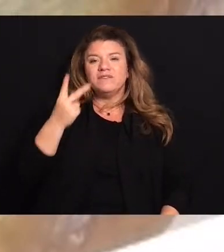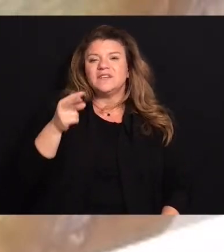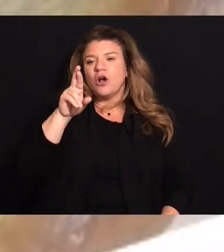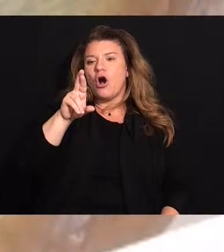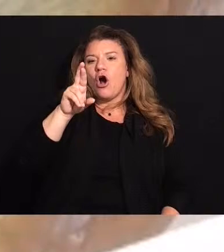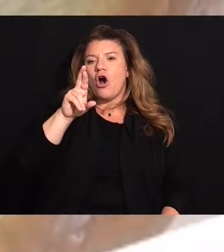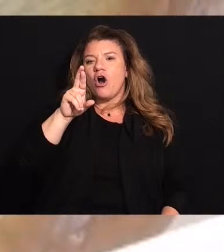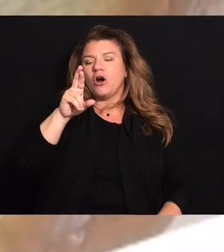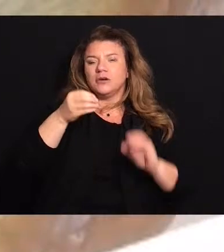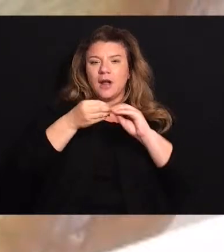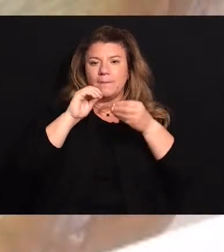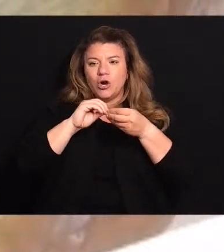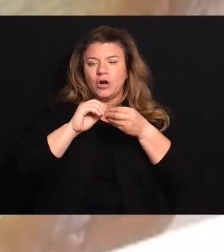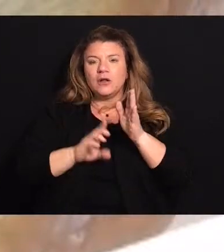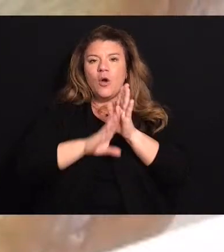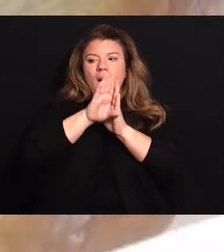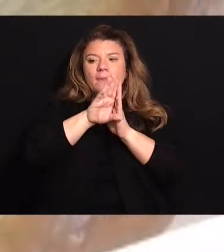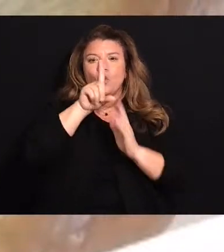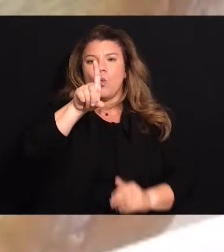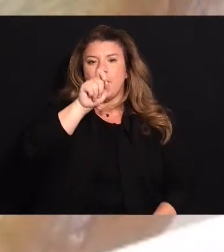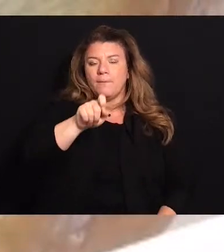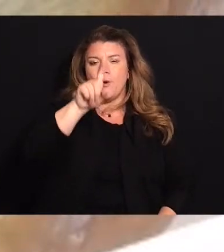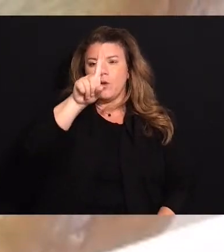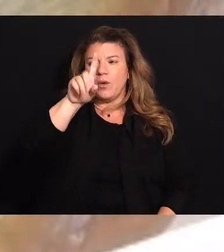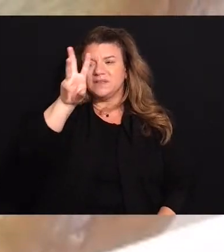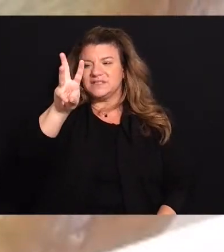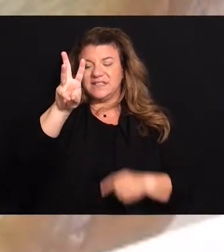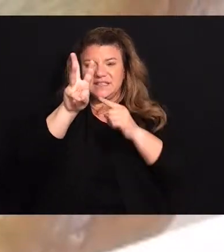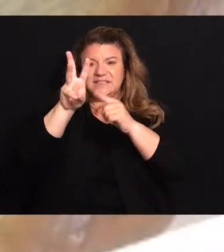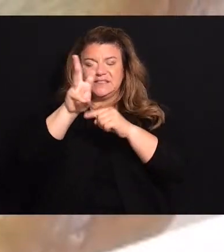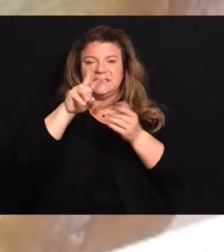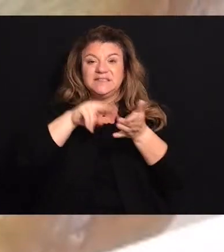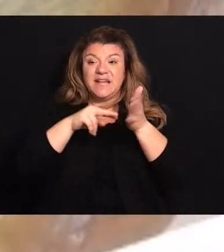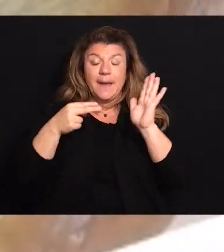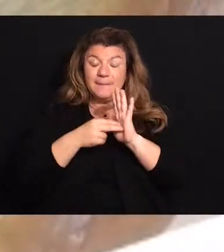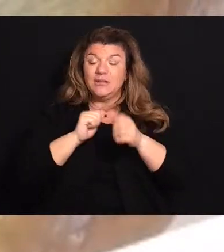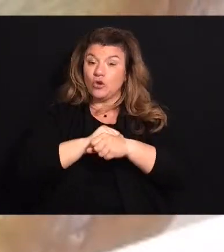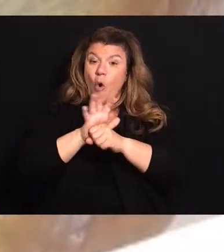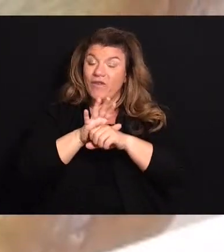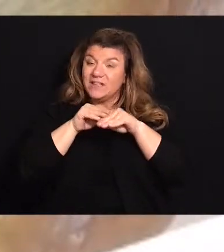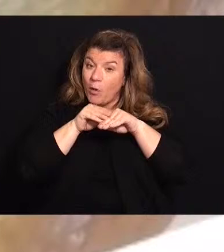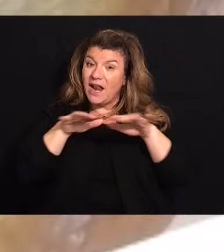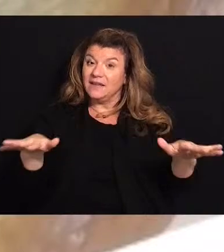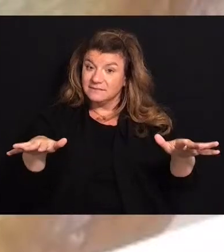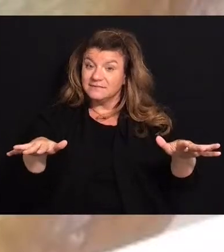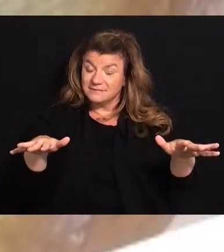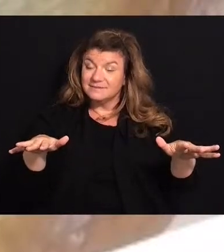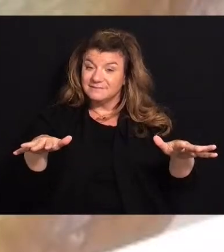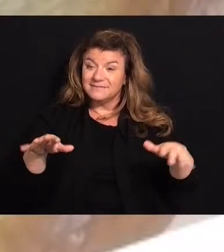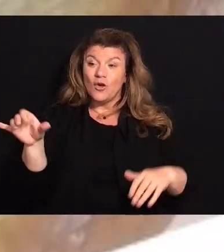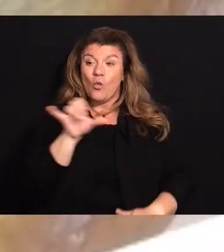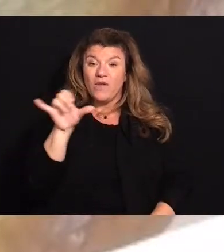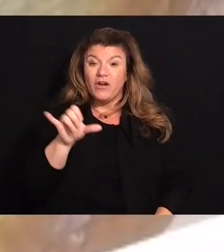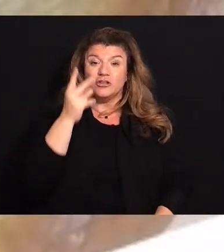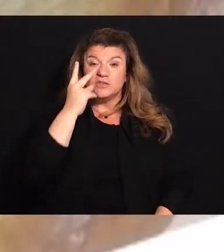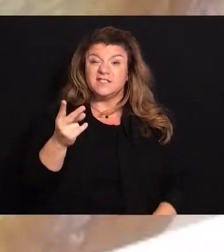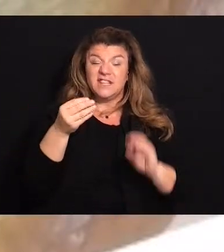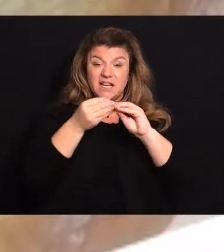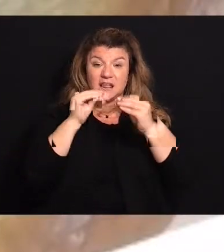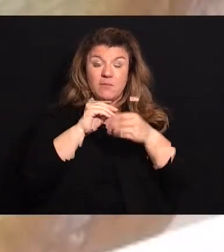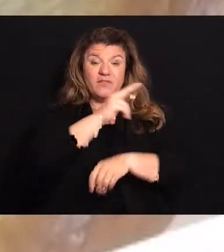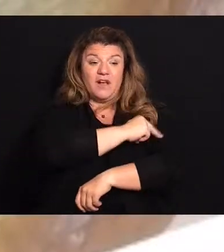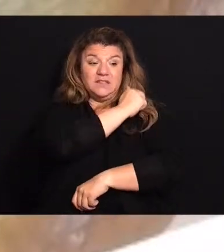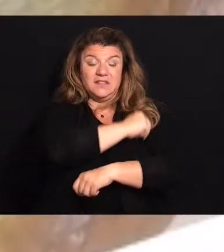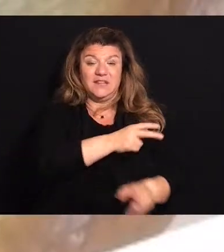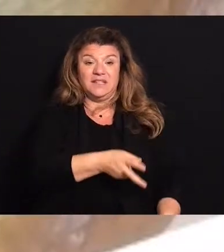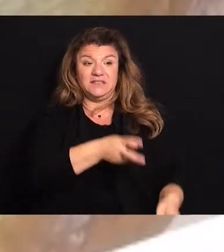go up to 1.16, which means that COVID is definitely spreading. And we also have seen the number of hospitalizations